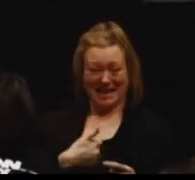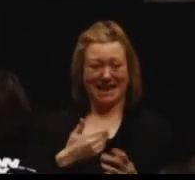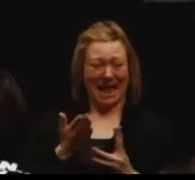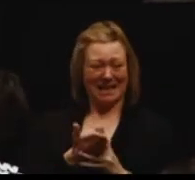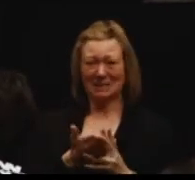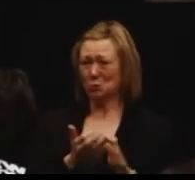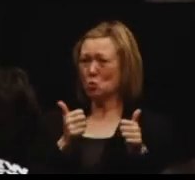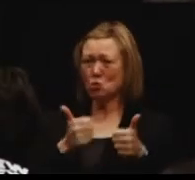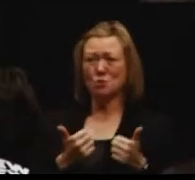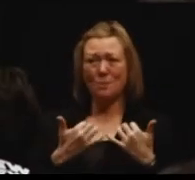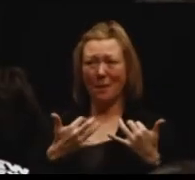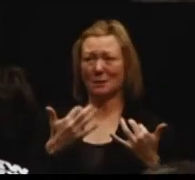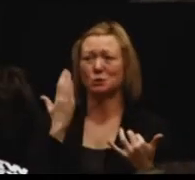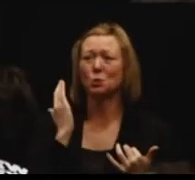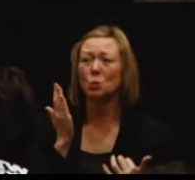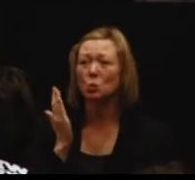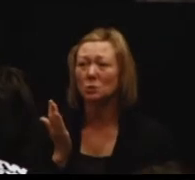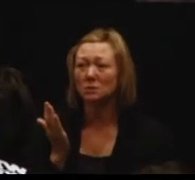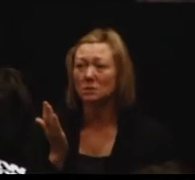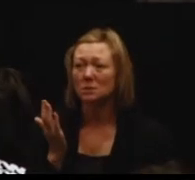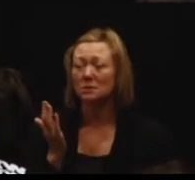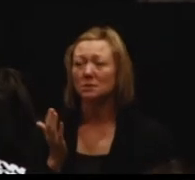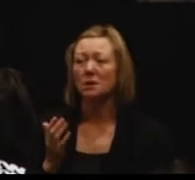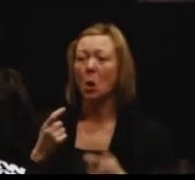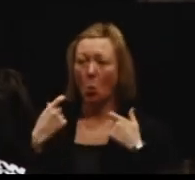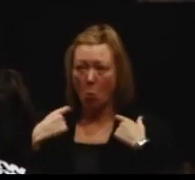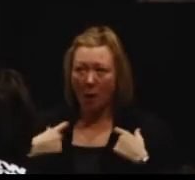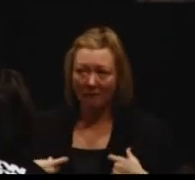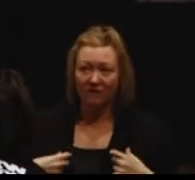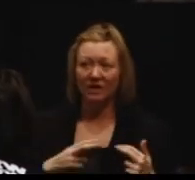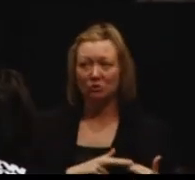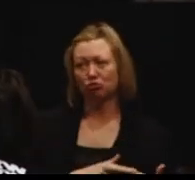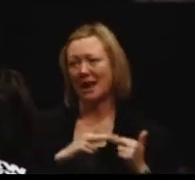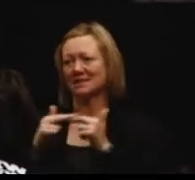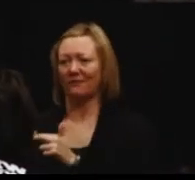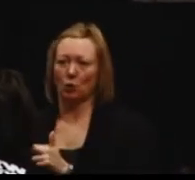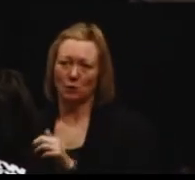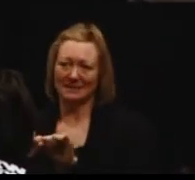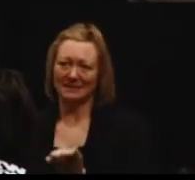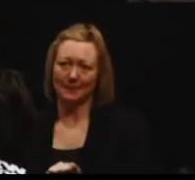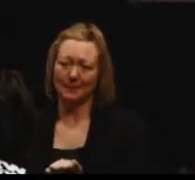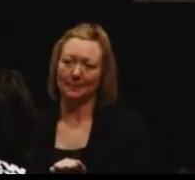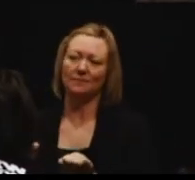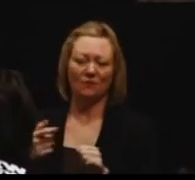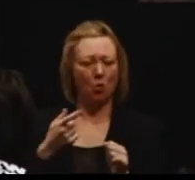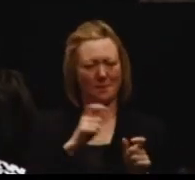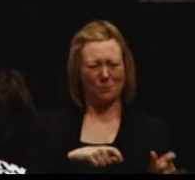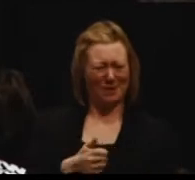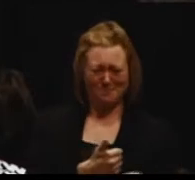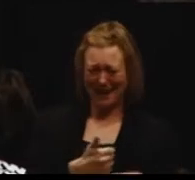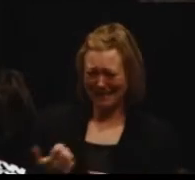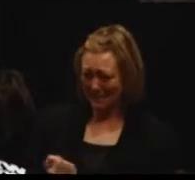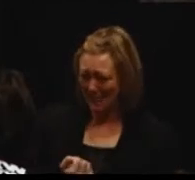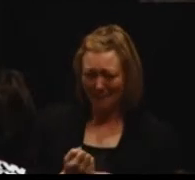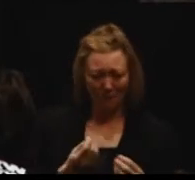schools. There needs to be a welfare transfer system so that people have the basic income that they need to live on. Tertiary incentive